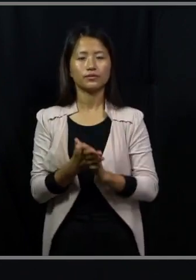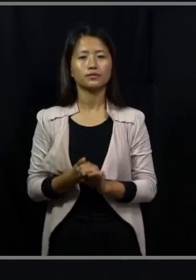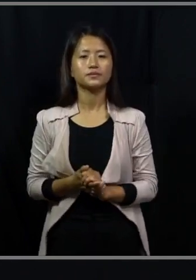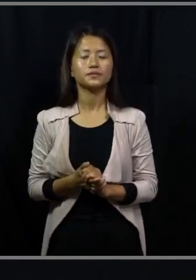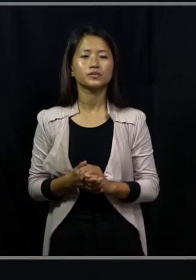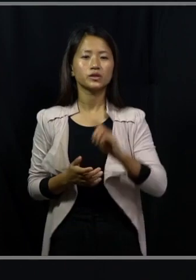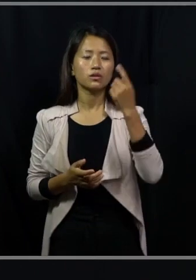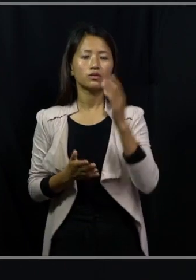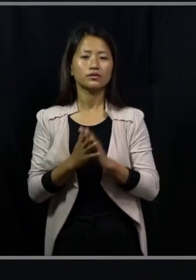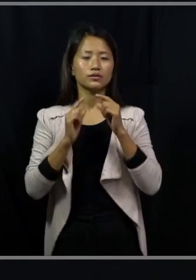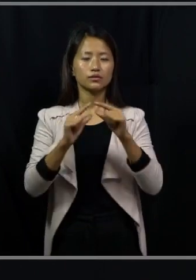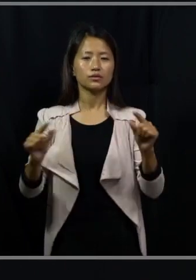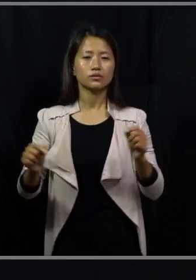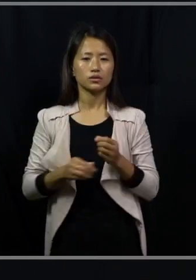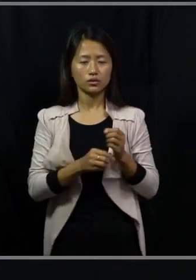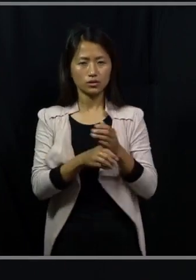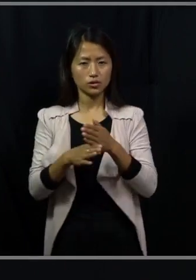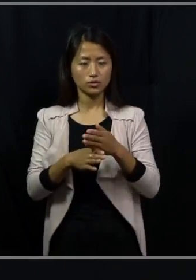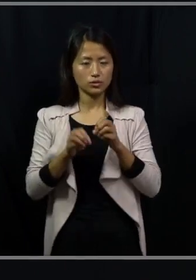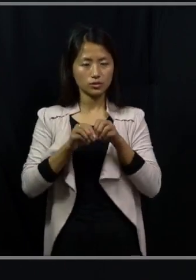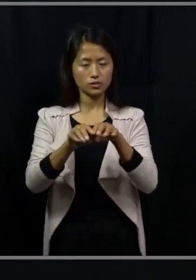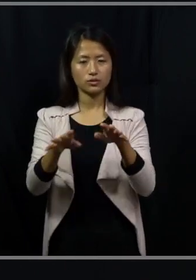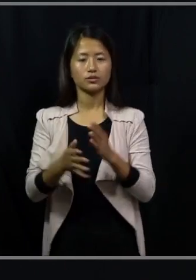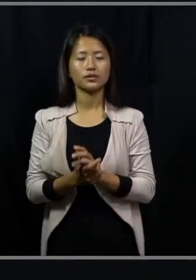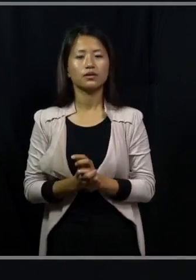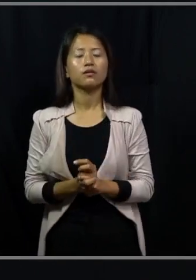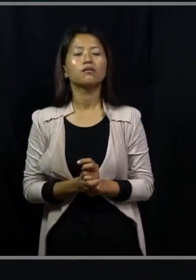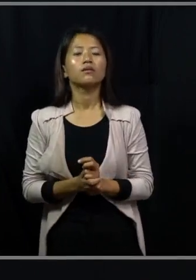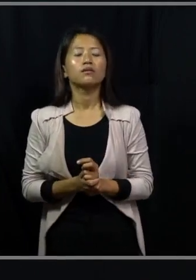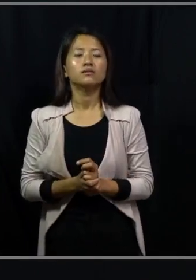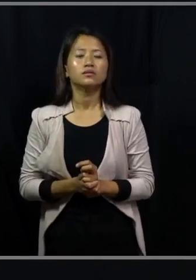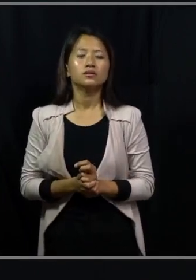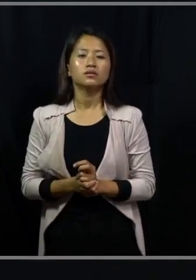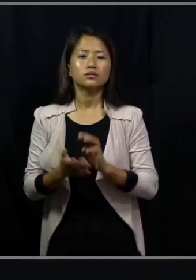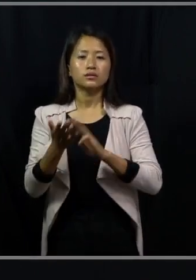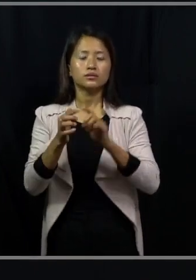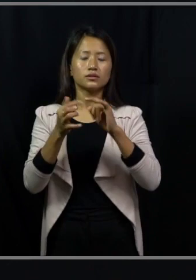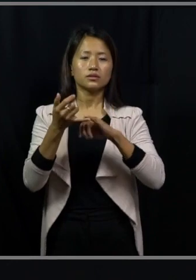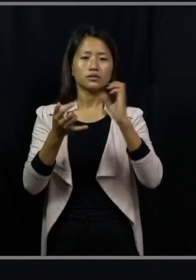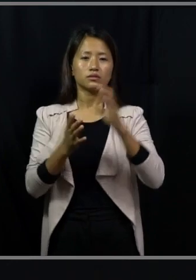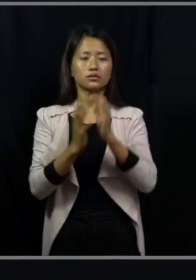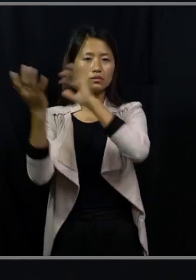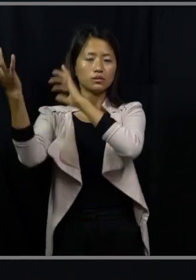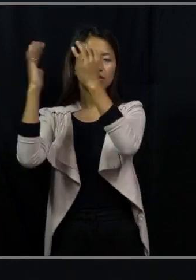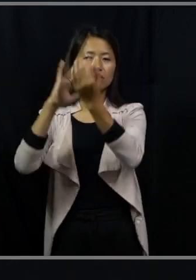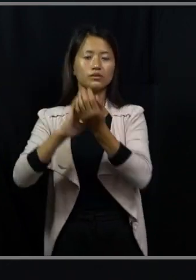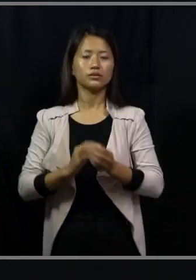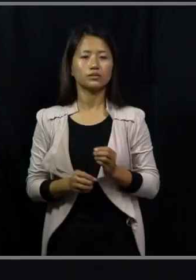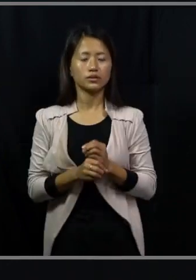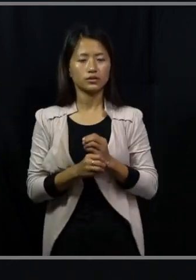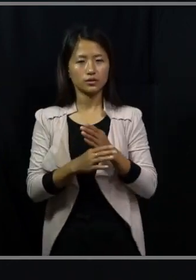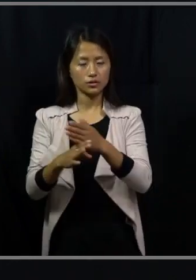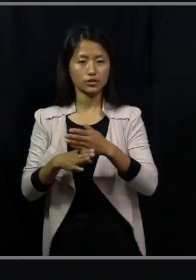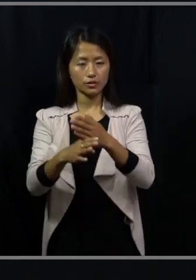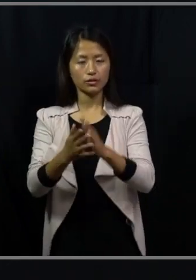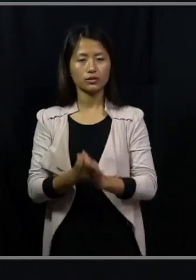And so one of the greatest contribution, or one of the greatest legacy of the Mesopotamian to the world was their